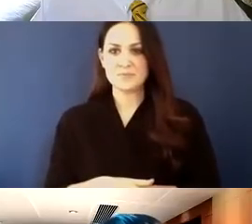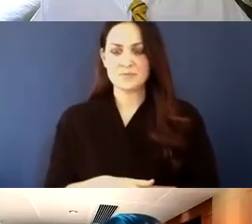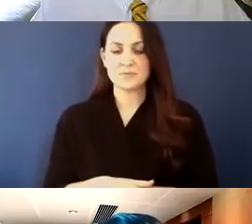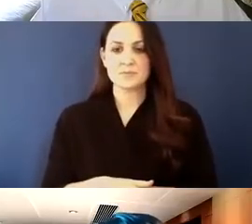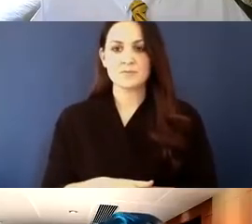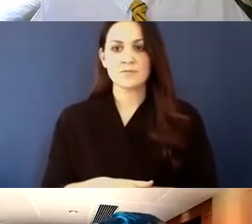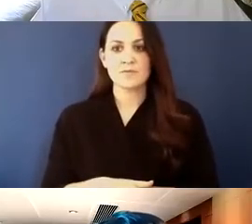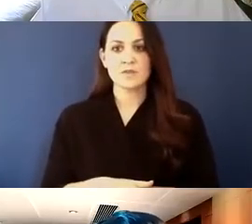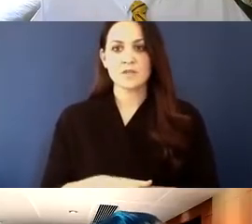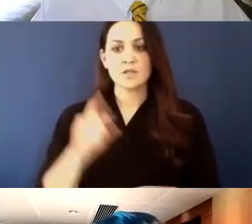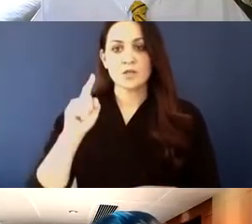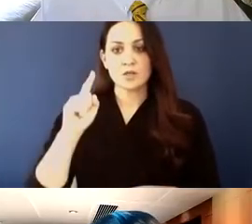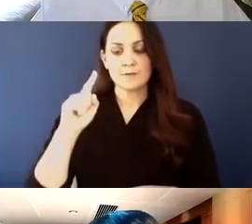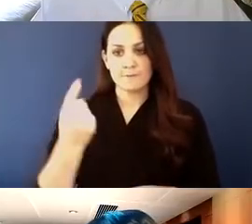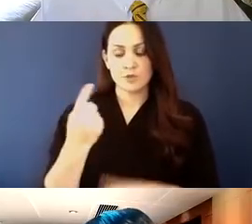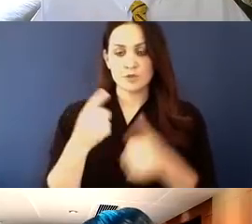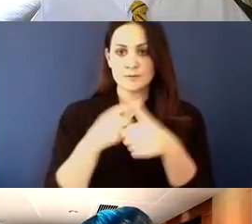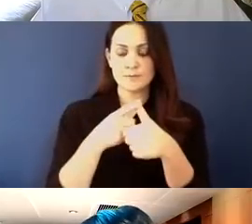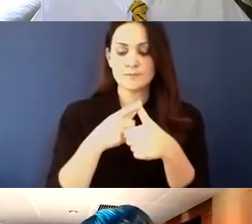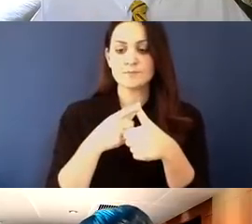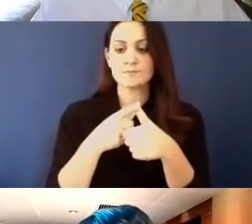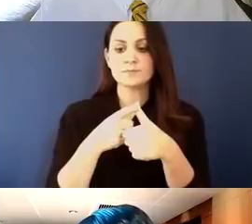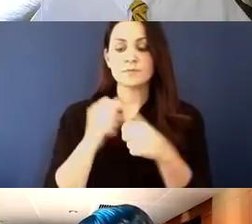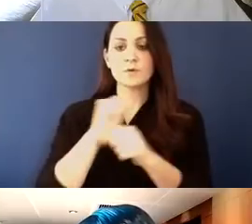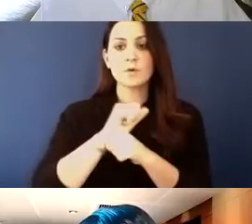First, the COVID-19